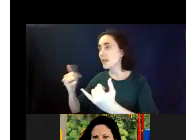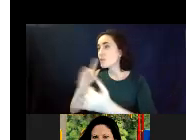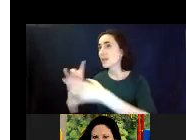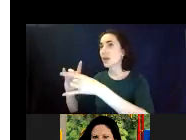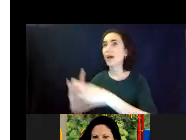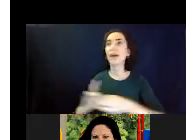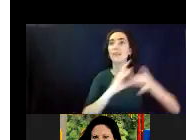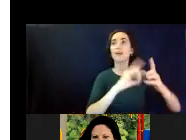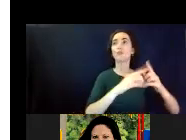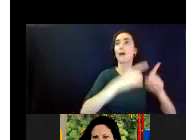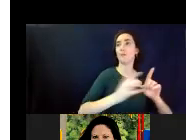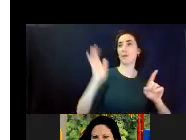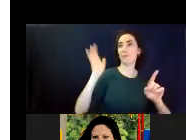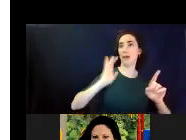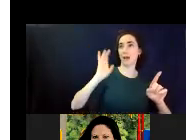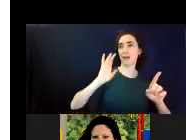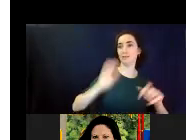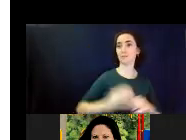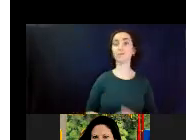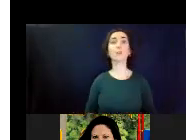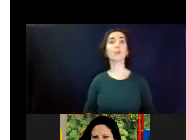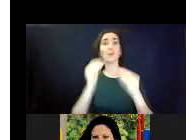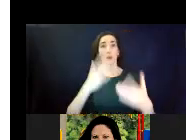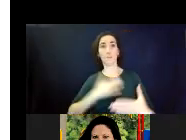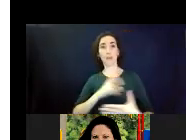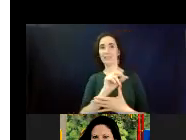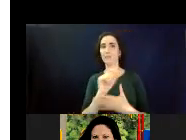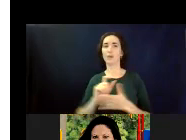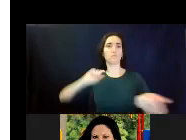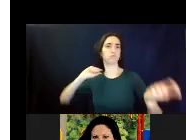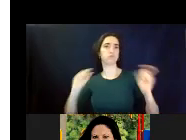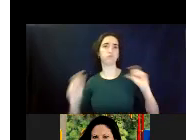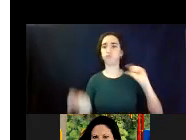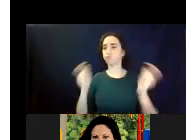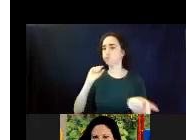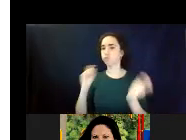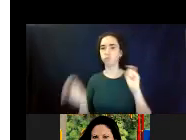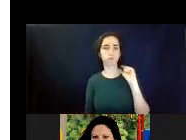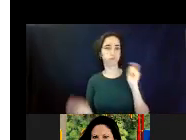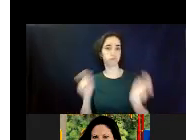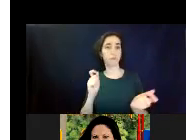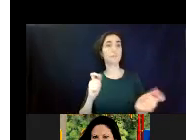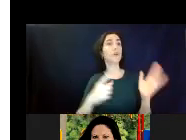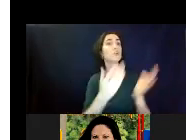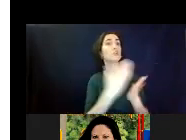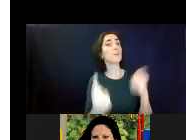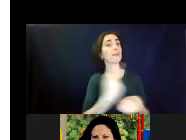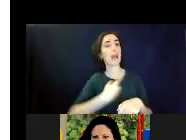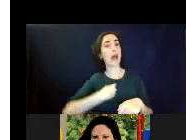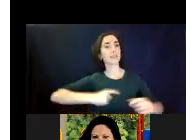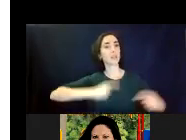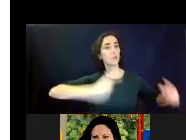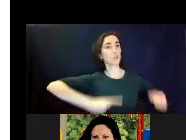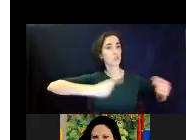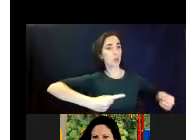My disability is incredibly fluid and unstable. There are days I require the use of a wheelchair, and some days I